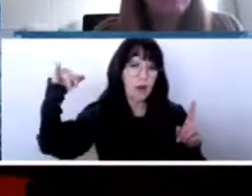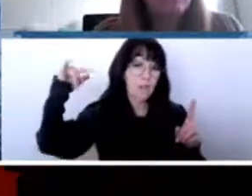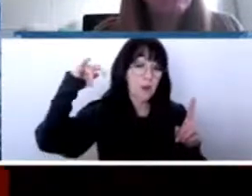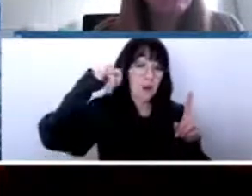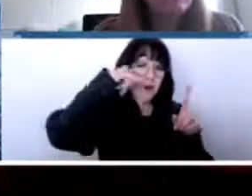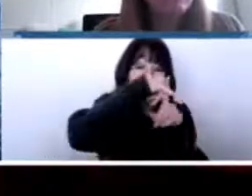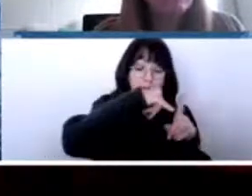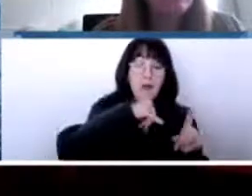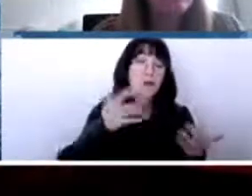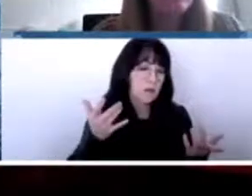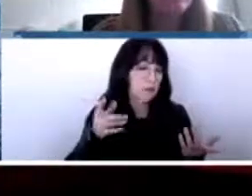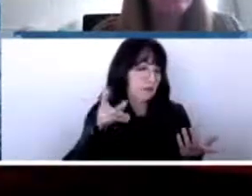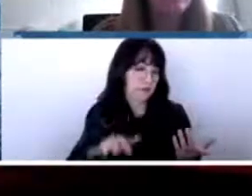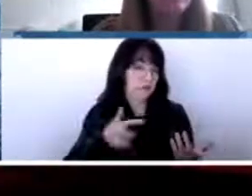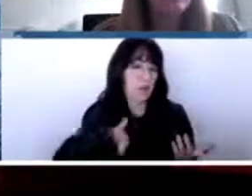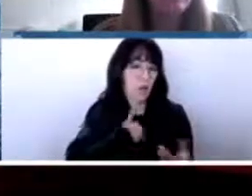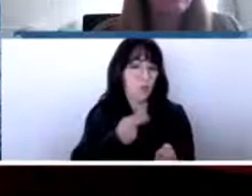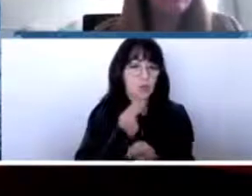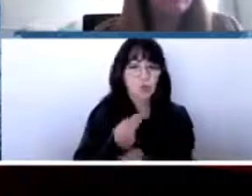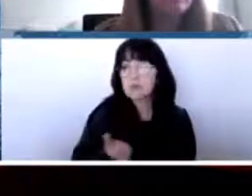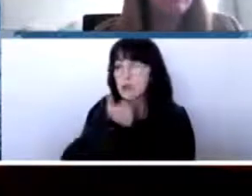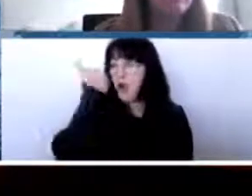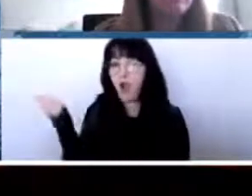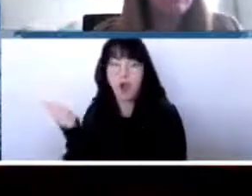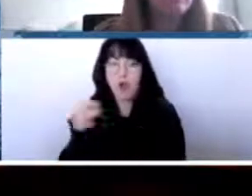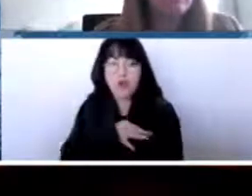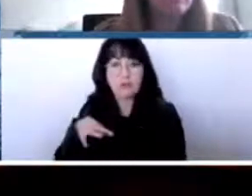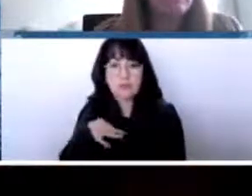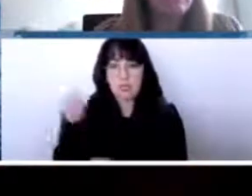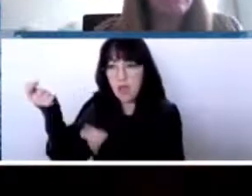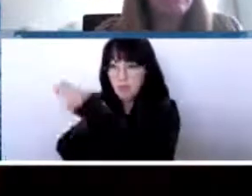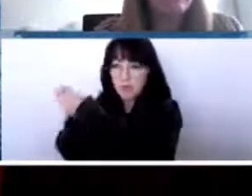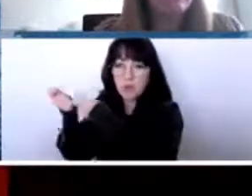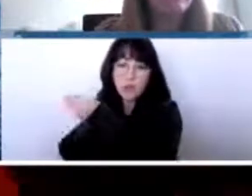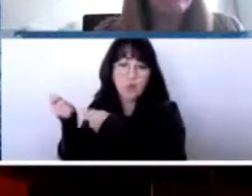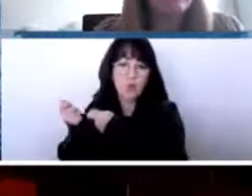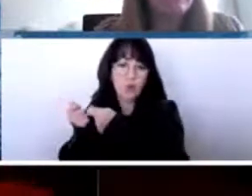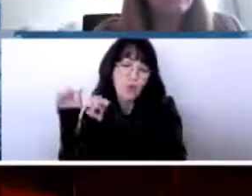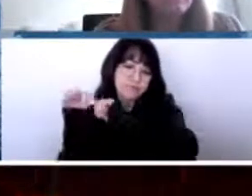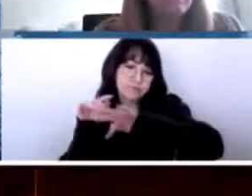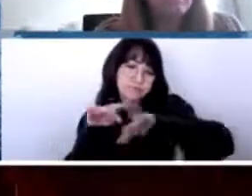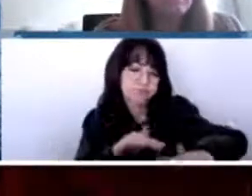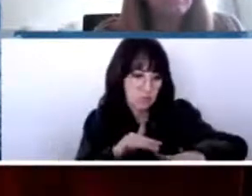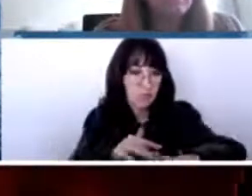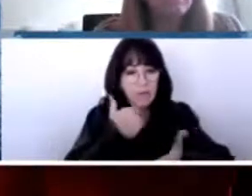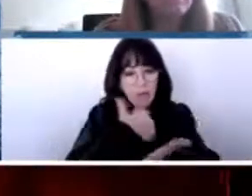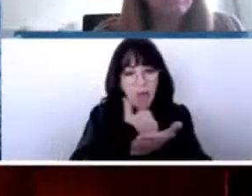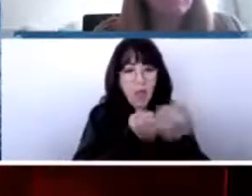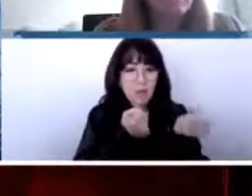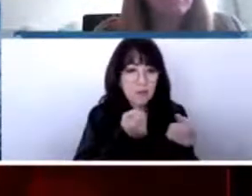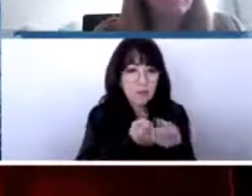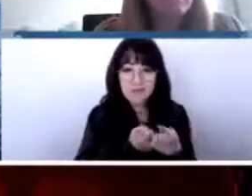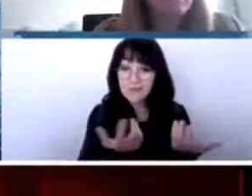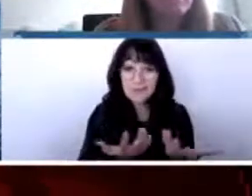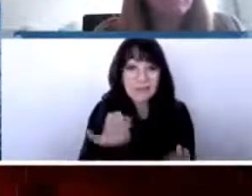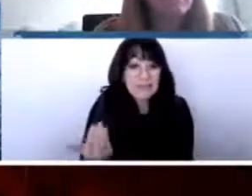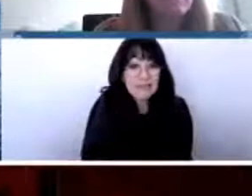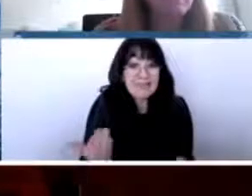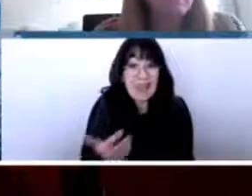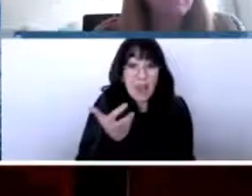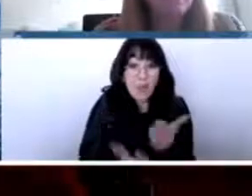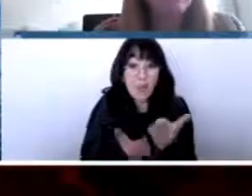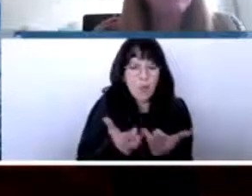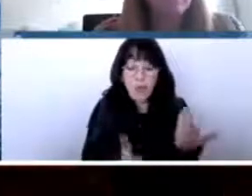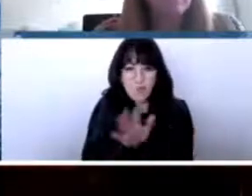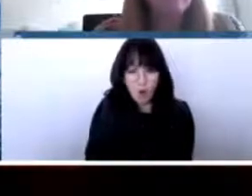do that surge of pushing resources out, and you push them to local communities. Well, the problem is now the whole country and the whole world's in the same situation